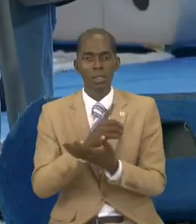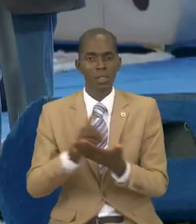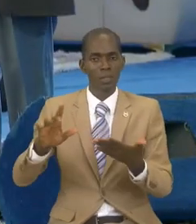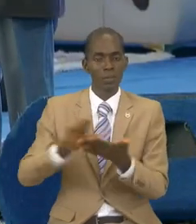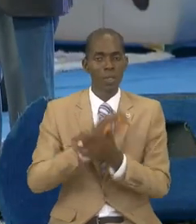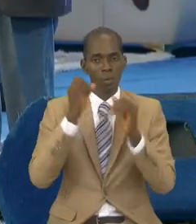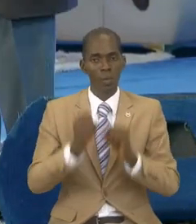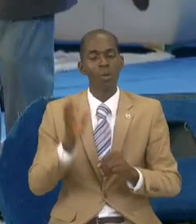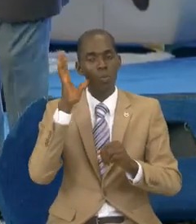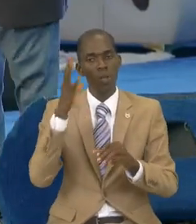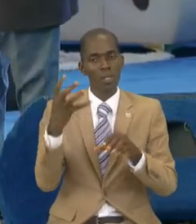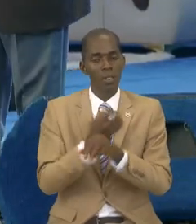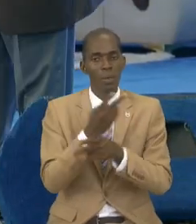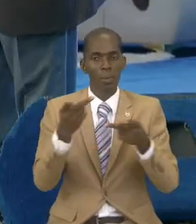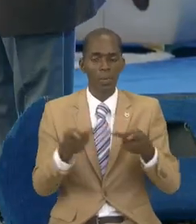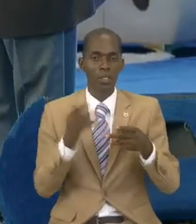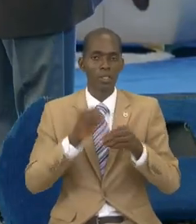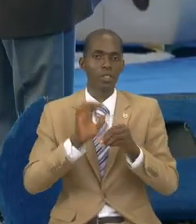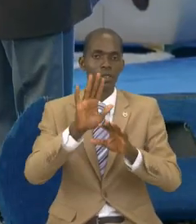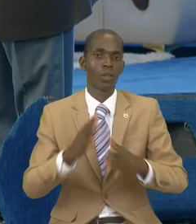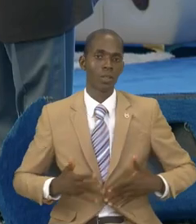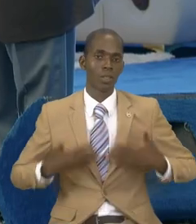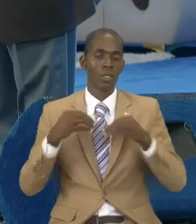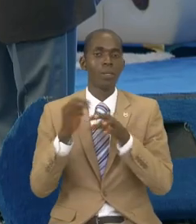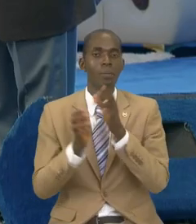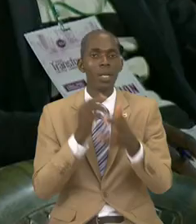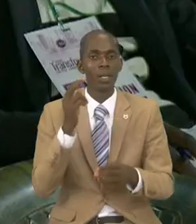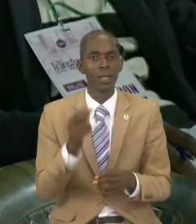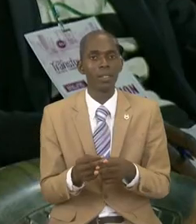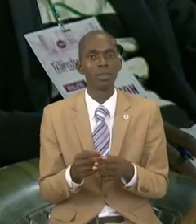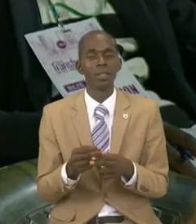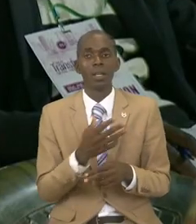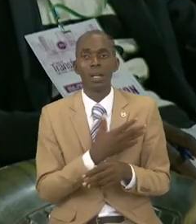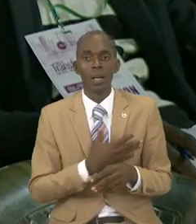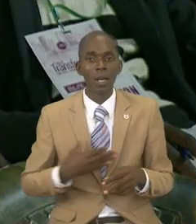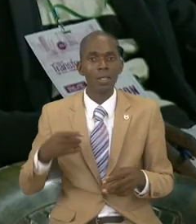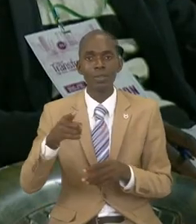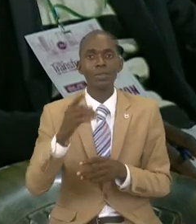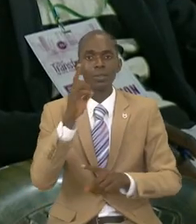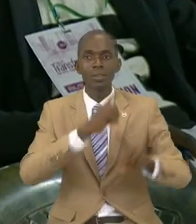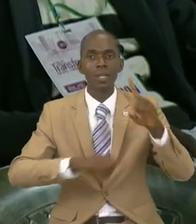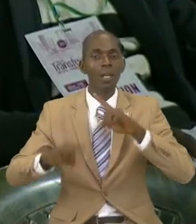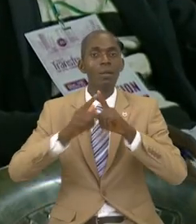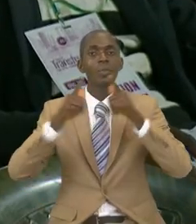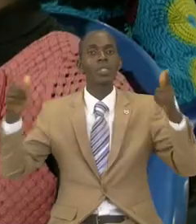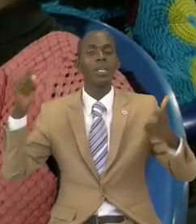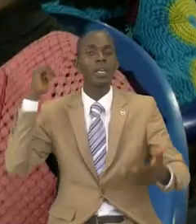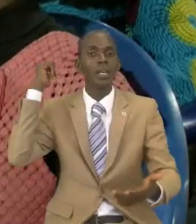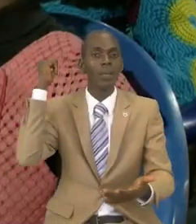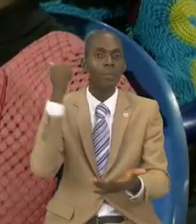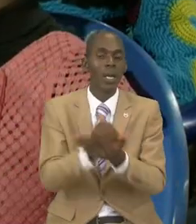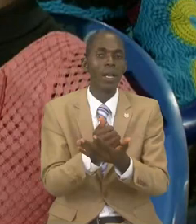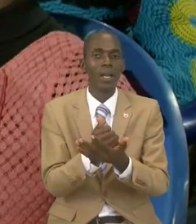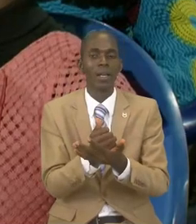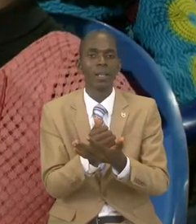take place in your life in Jesus' name. And the Alpha location said,